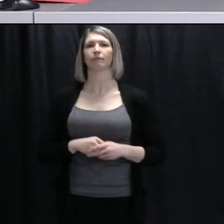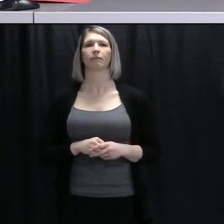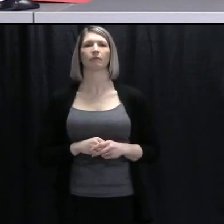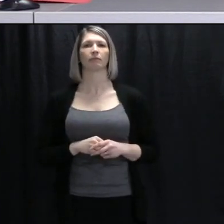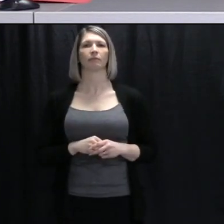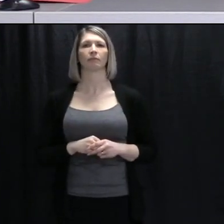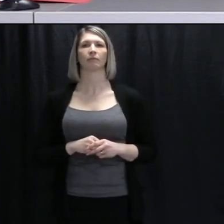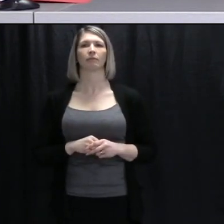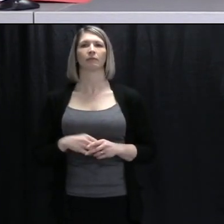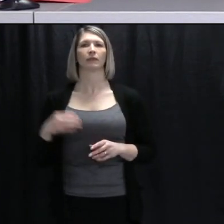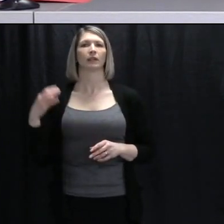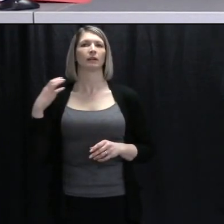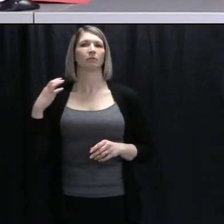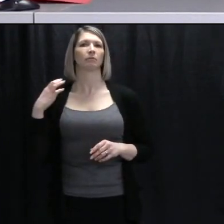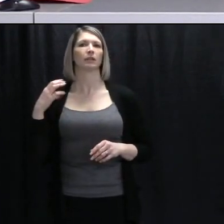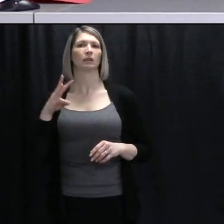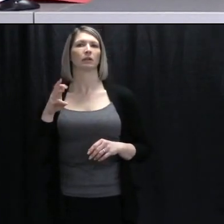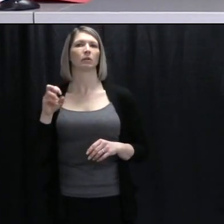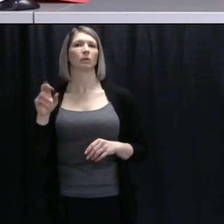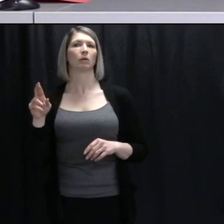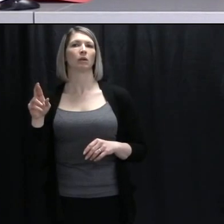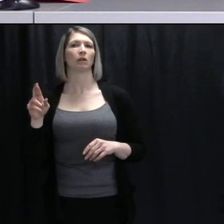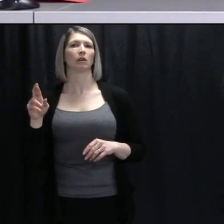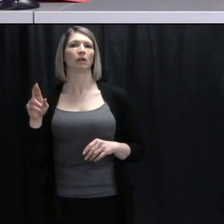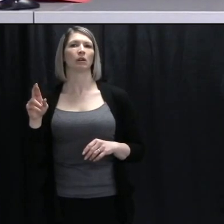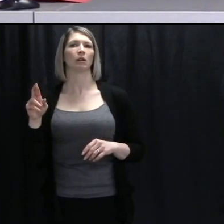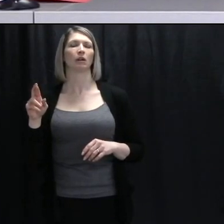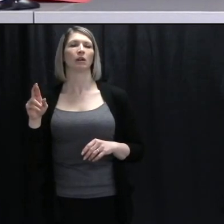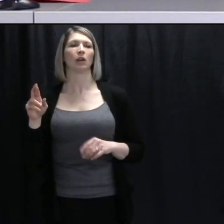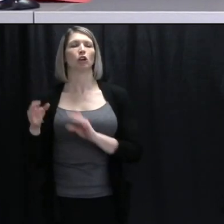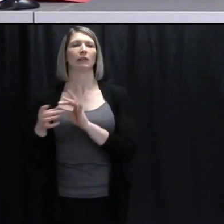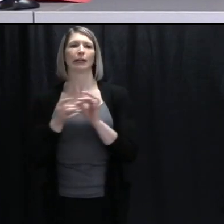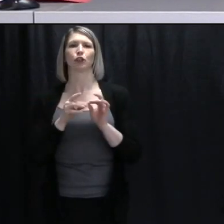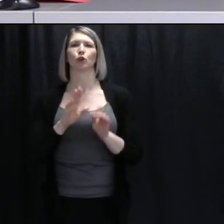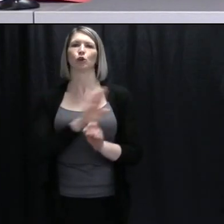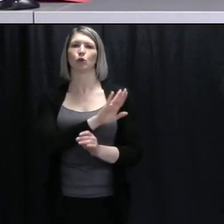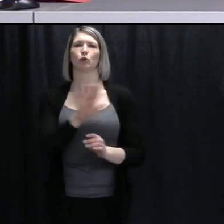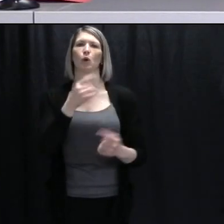getting a picture now regarding this announcement today.